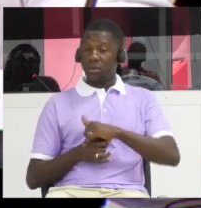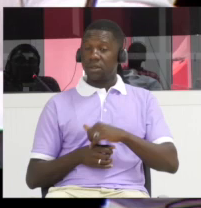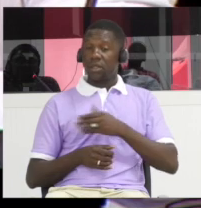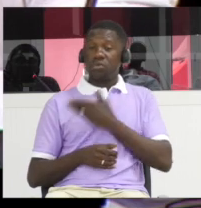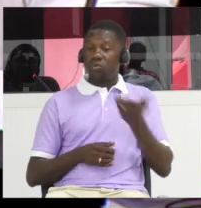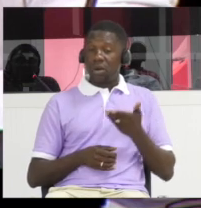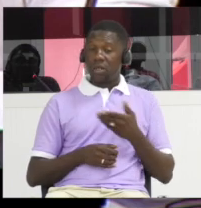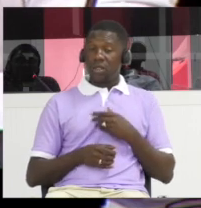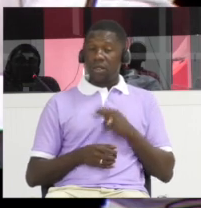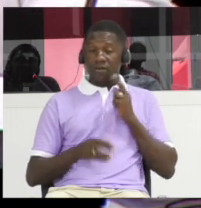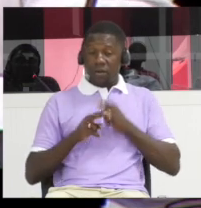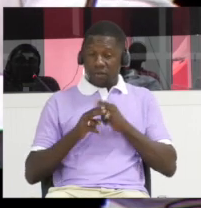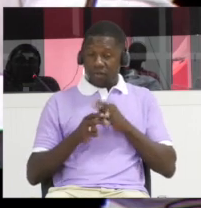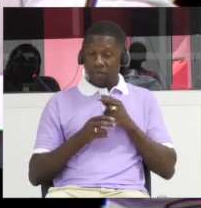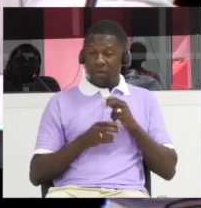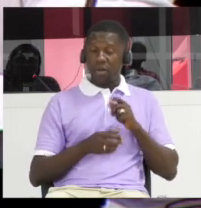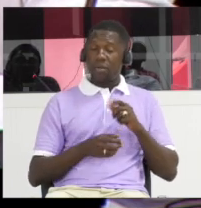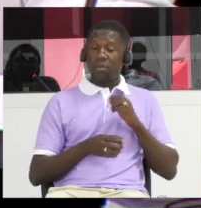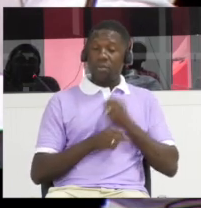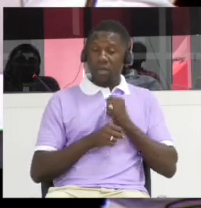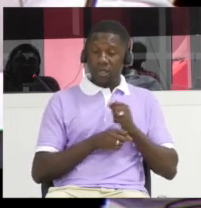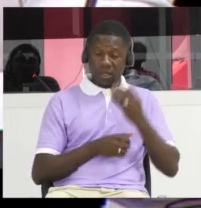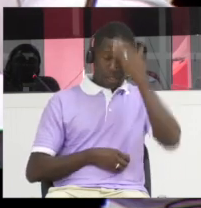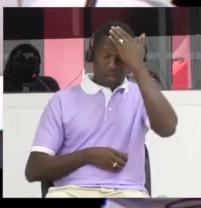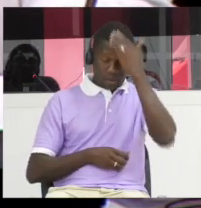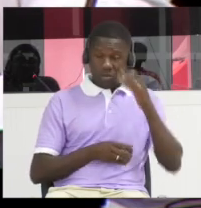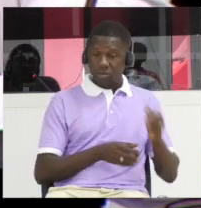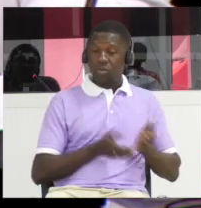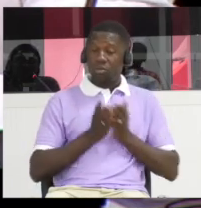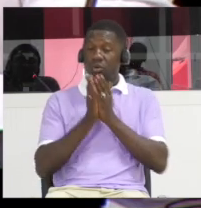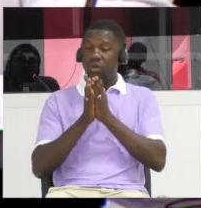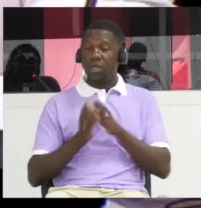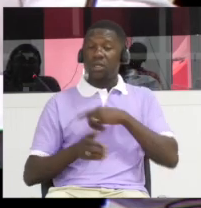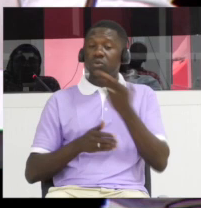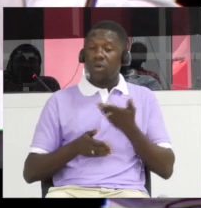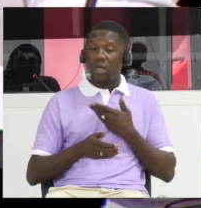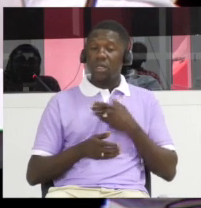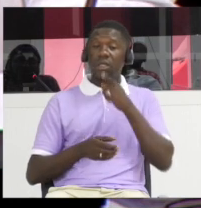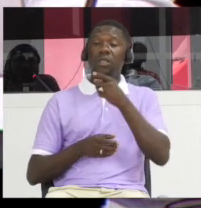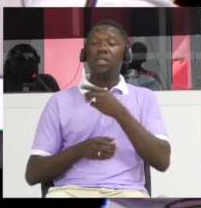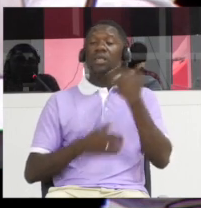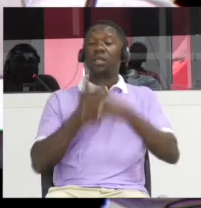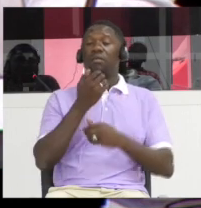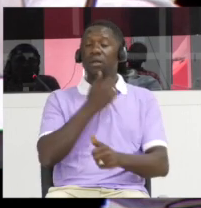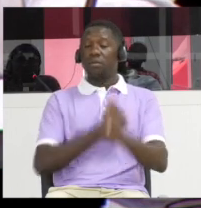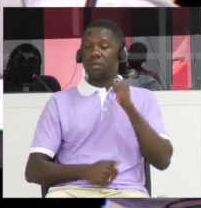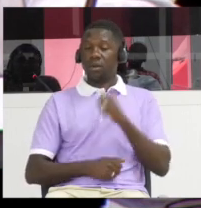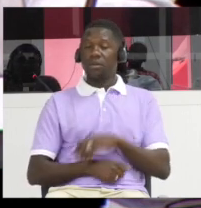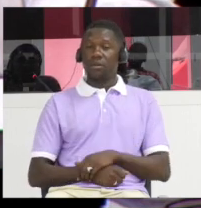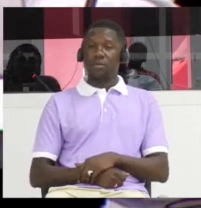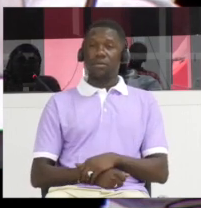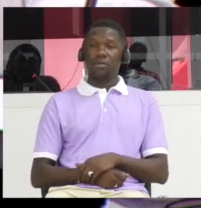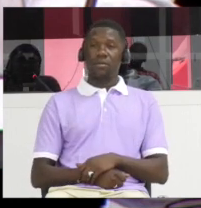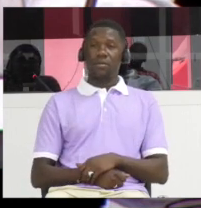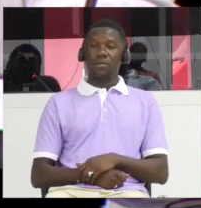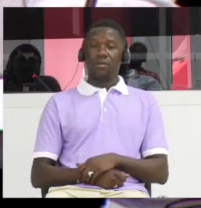got Jawara on the boat, and that is why he never came back. What's your take on that? Did, as permanent secretary, Minister